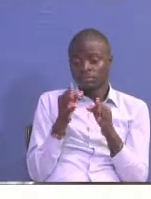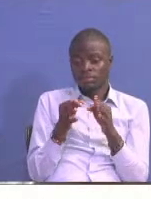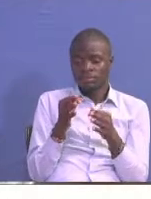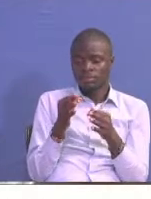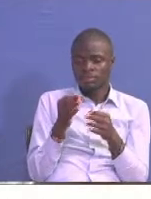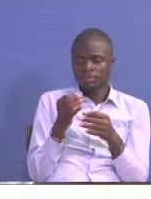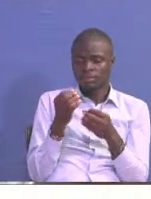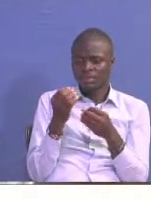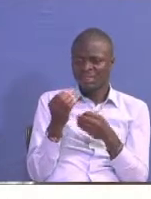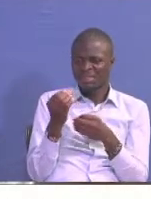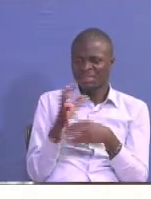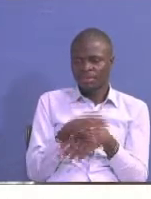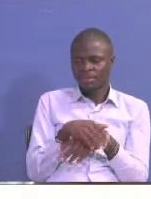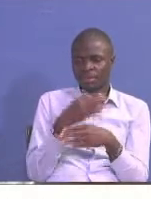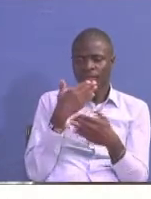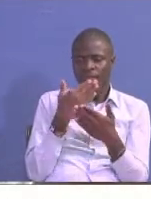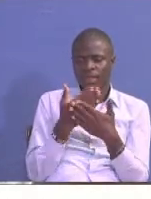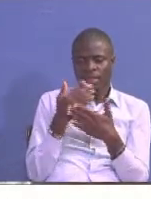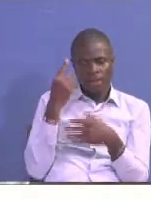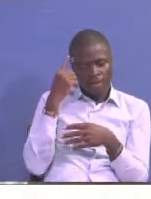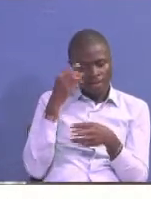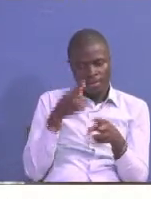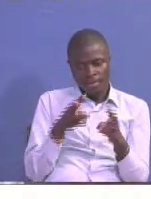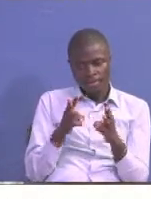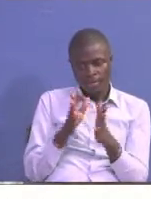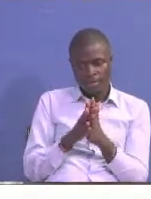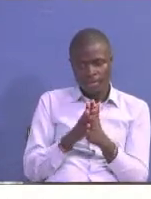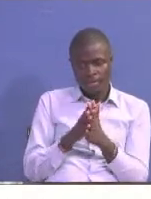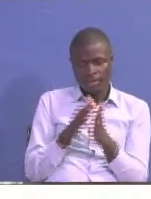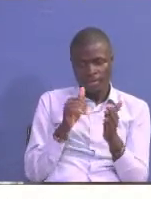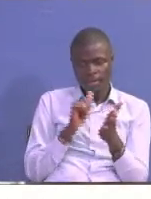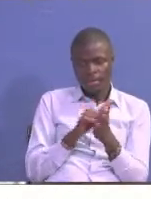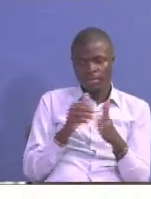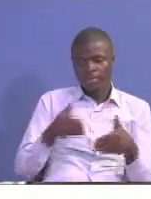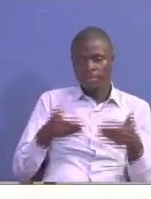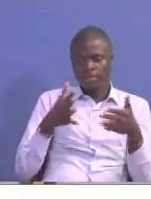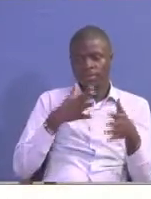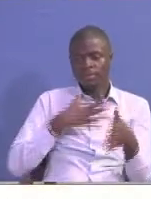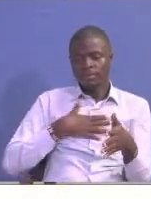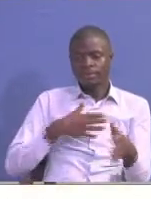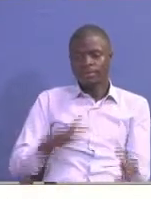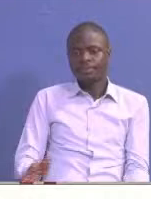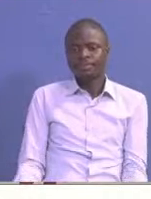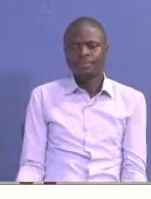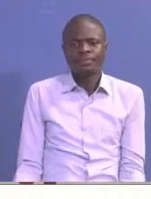very marginal. Otherwise, thank you very much for the opportunity that you have given me.